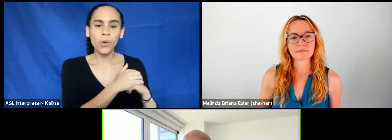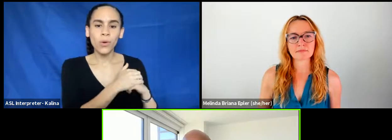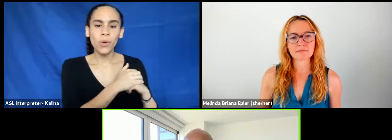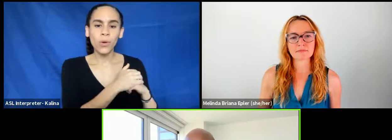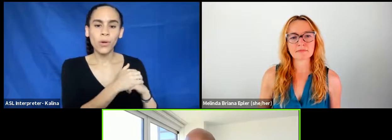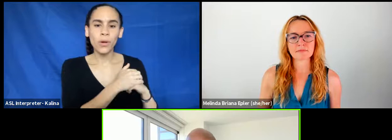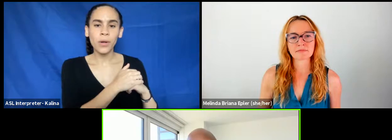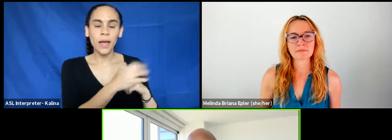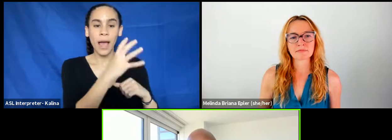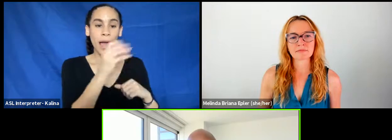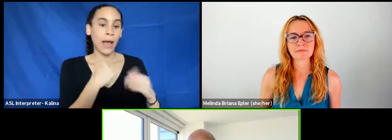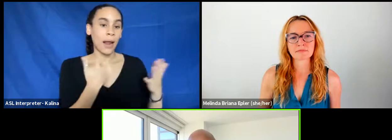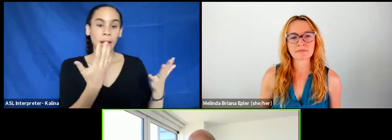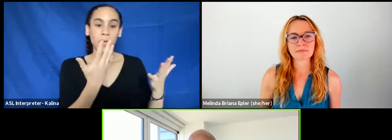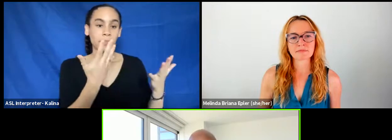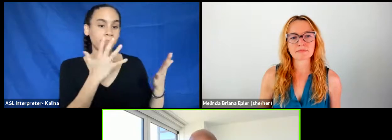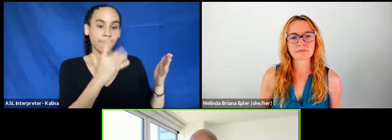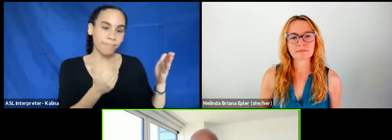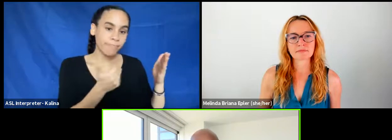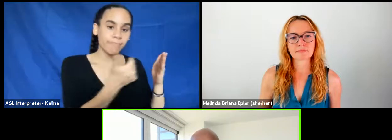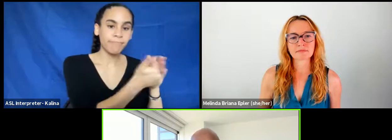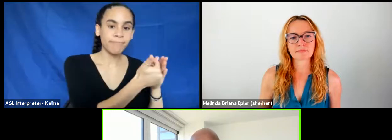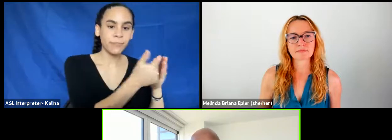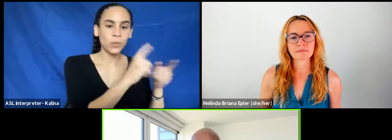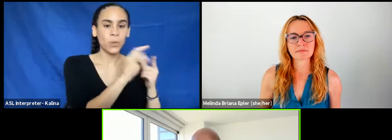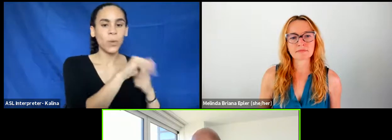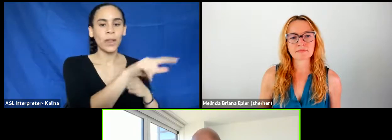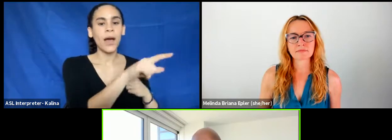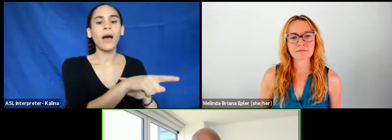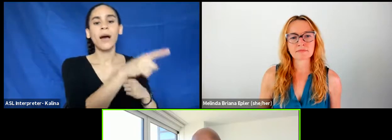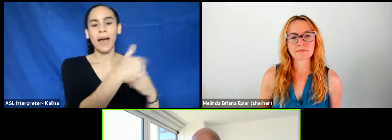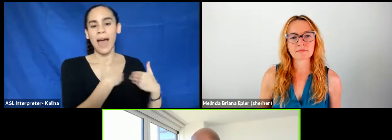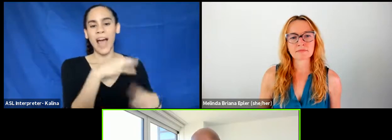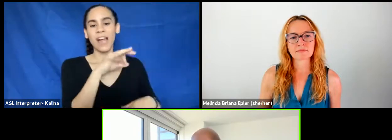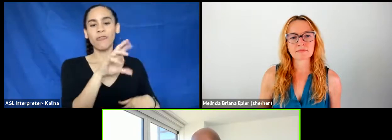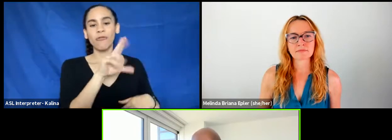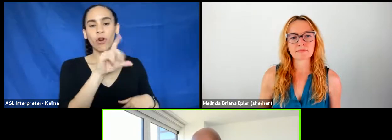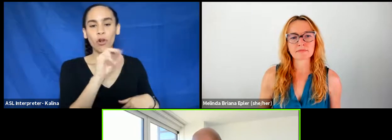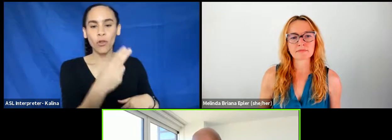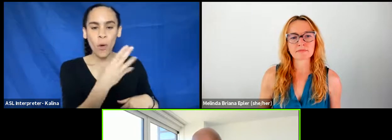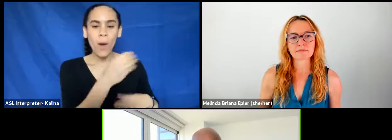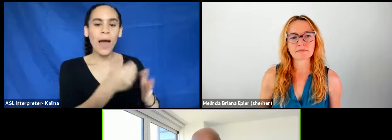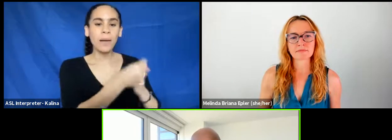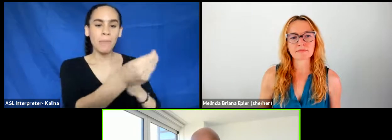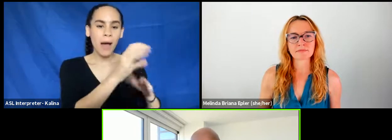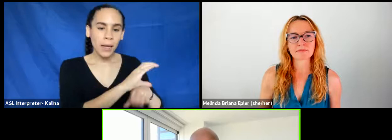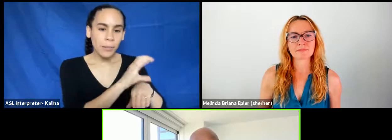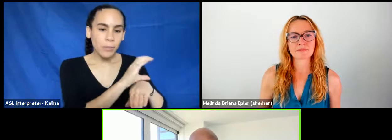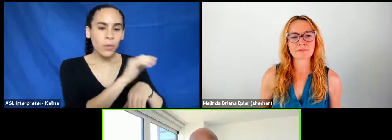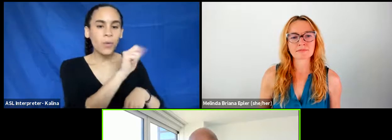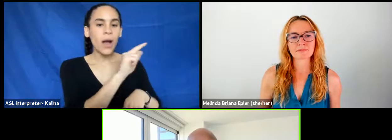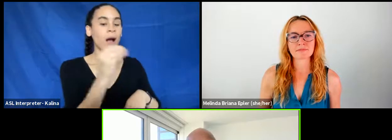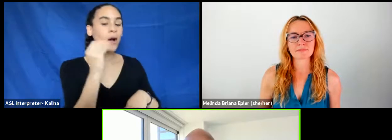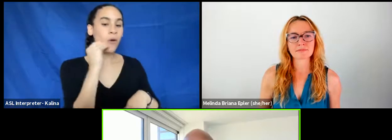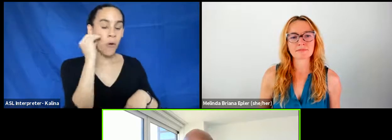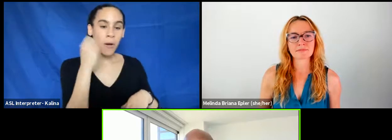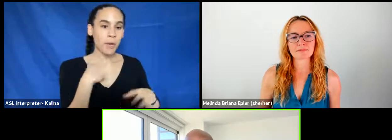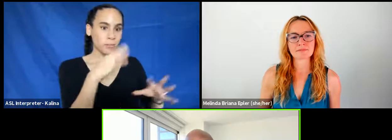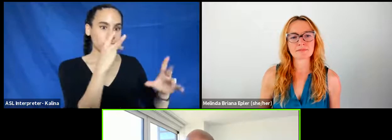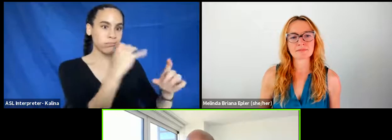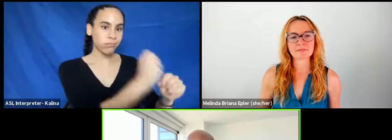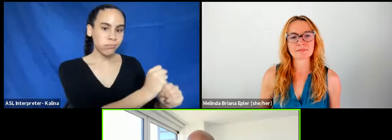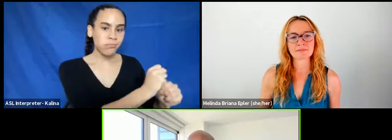just gravitated towards it. And then I used to work with my father on working on go-karts and engines, things like that. So I was used to